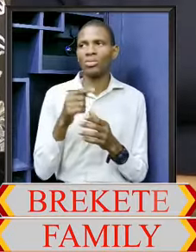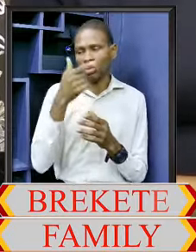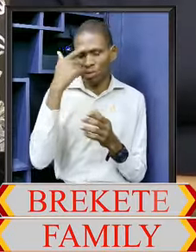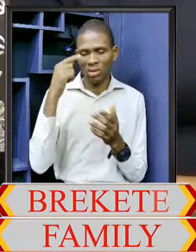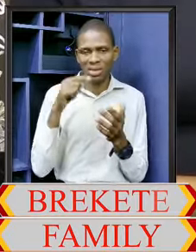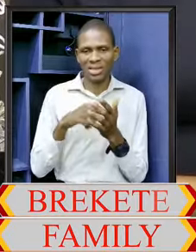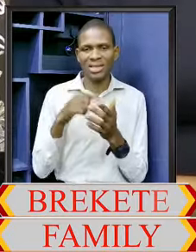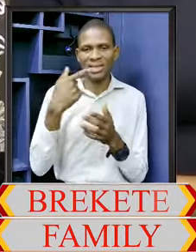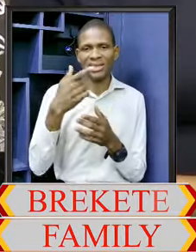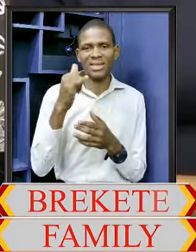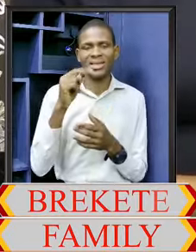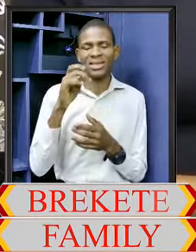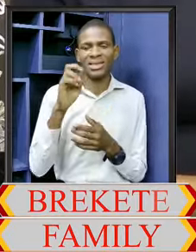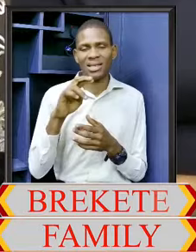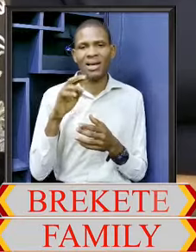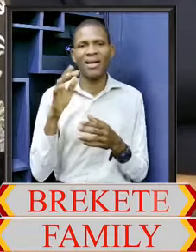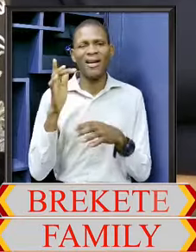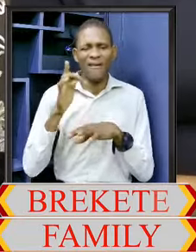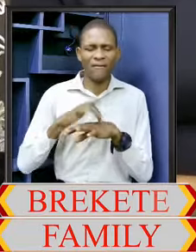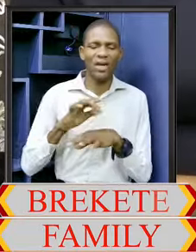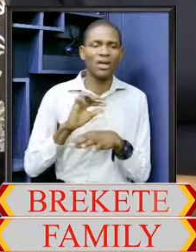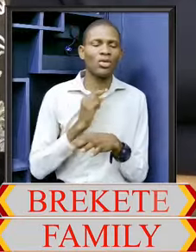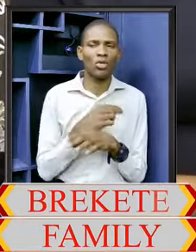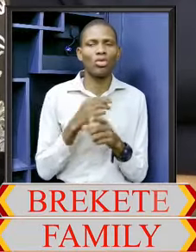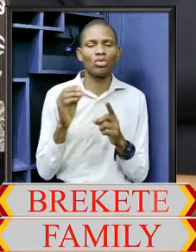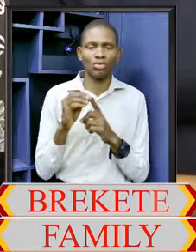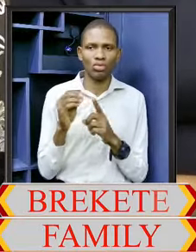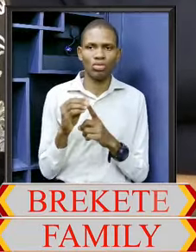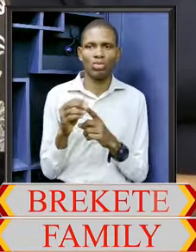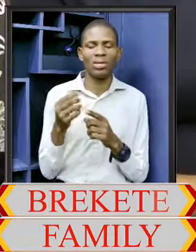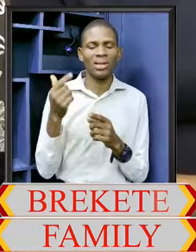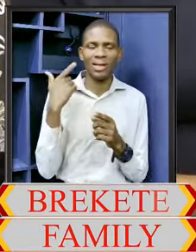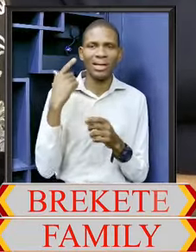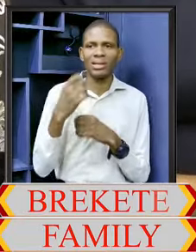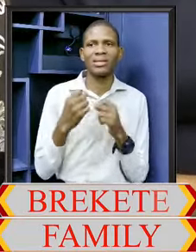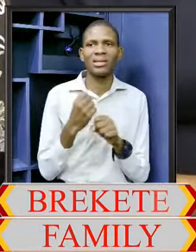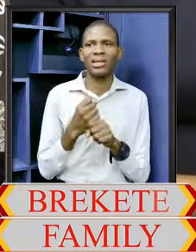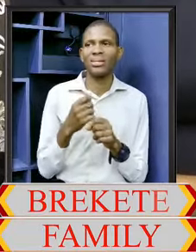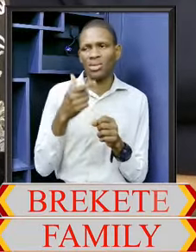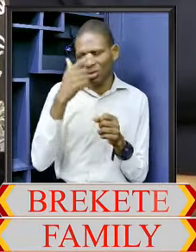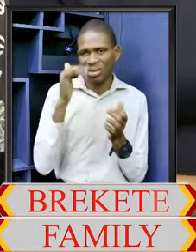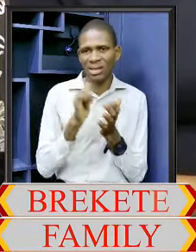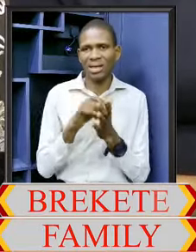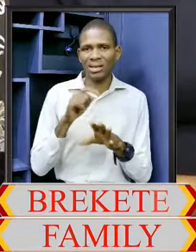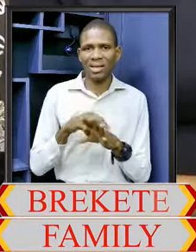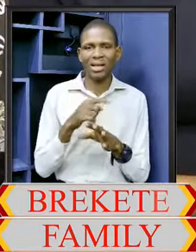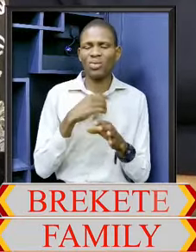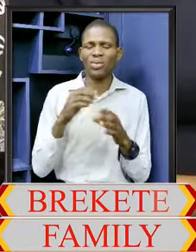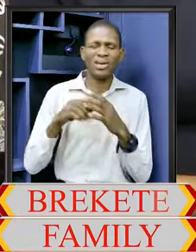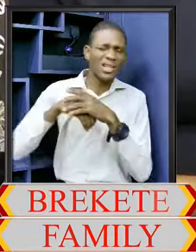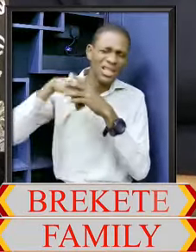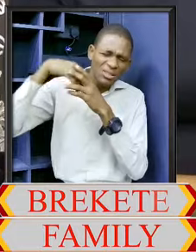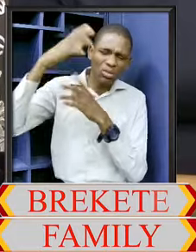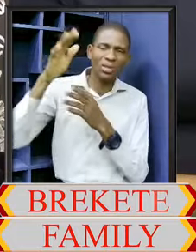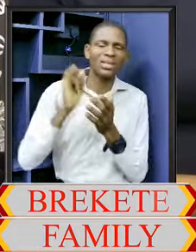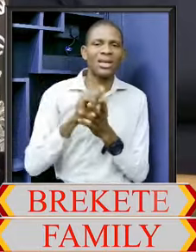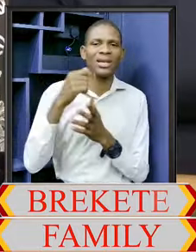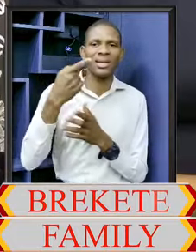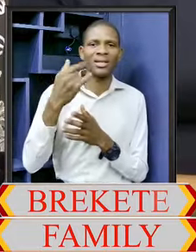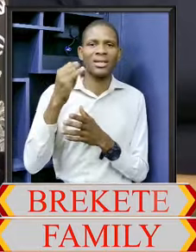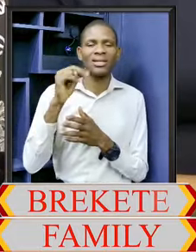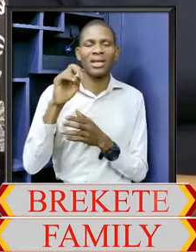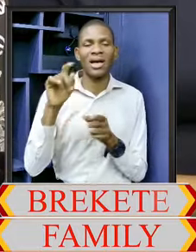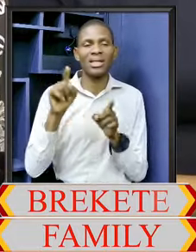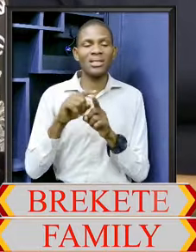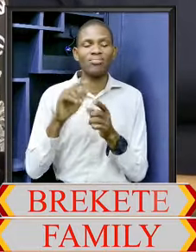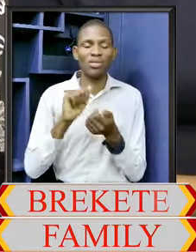this ginger way they talk, it affect us, as in they talk so, like last year, because now that time would they export that ginger way, but as the issue